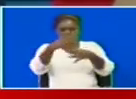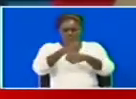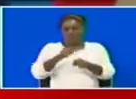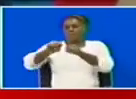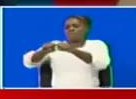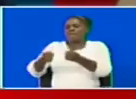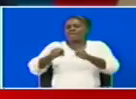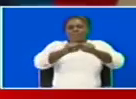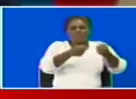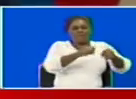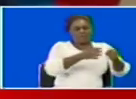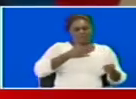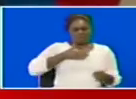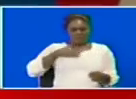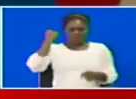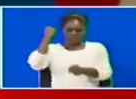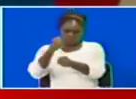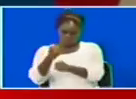destroying our